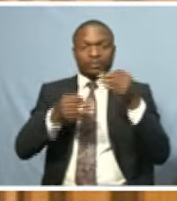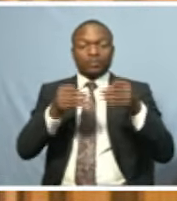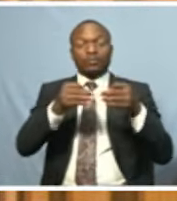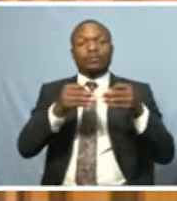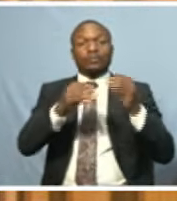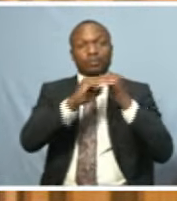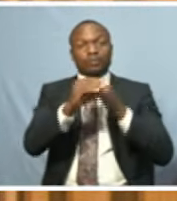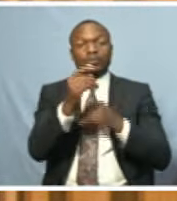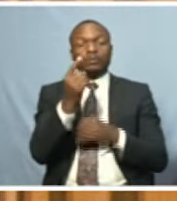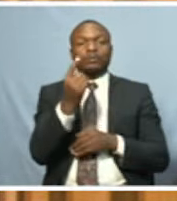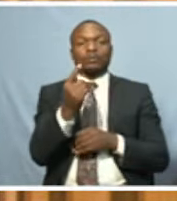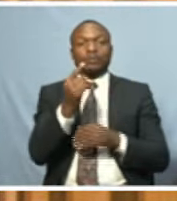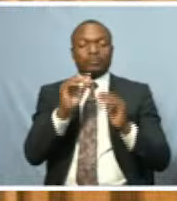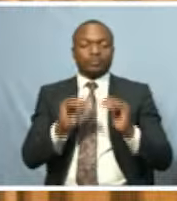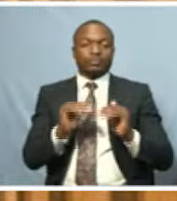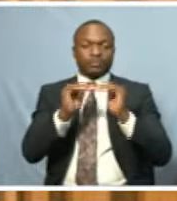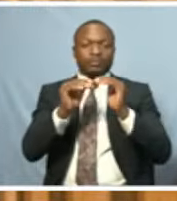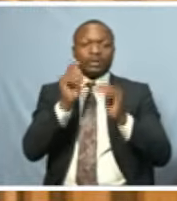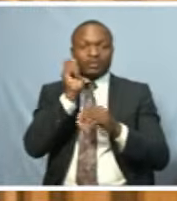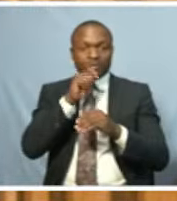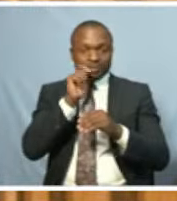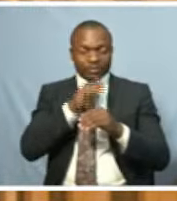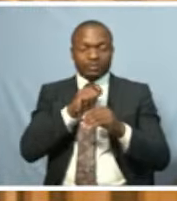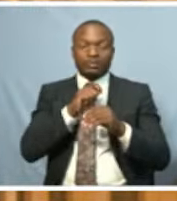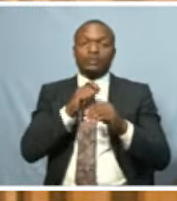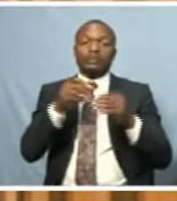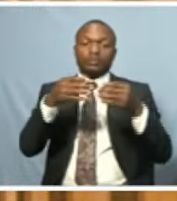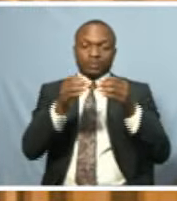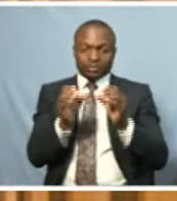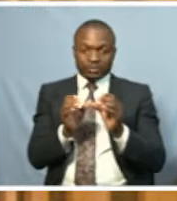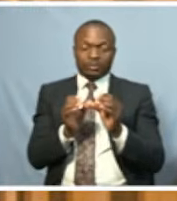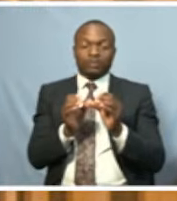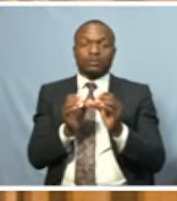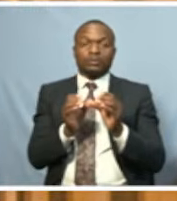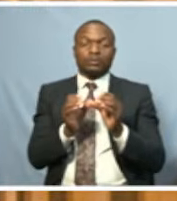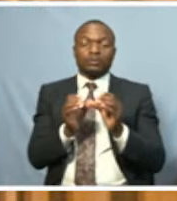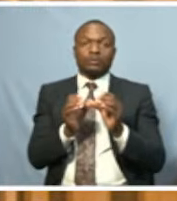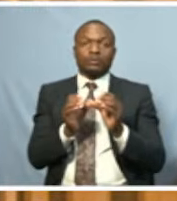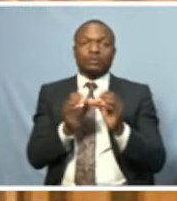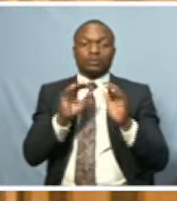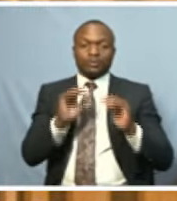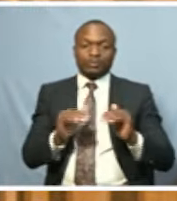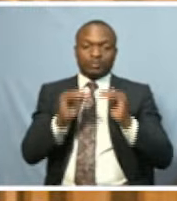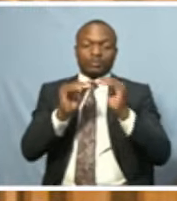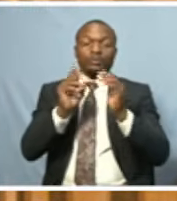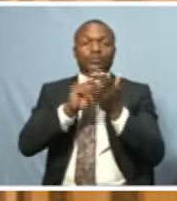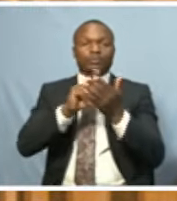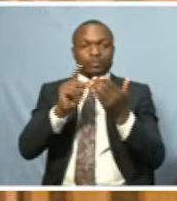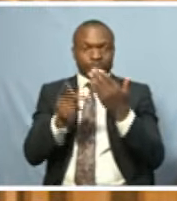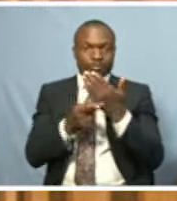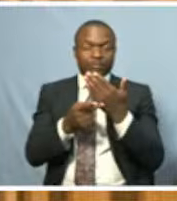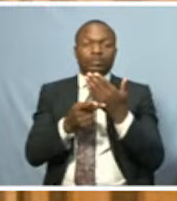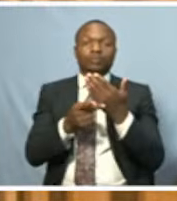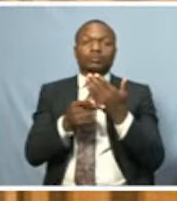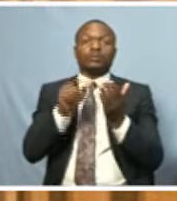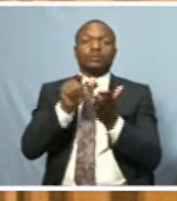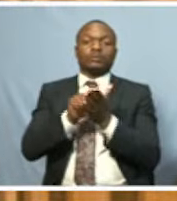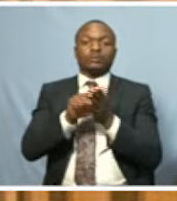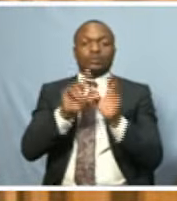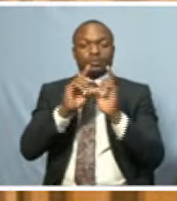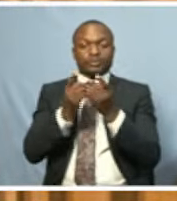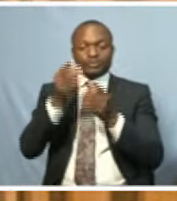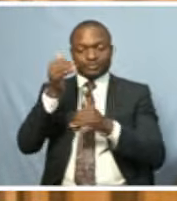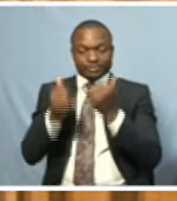of upgrading of Kanyama parliamentary constituency under the urban upgrading program in Lusaka district has been